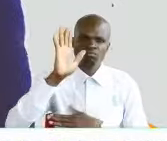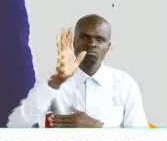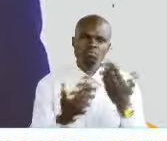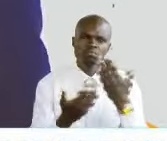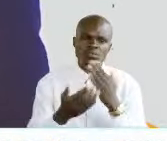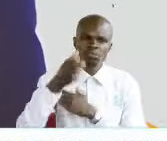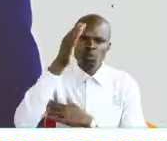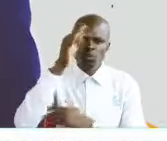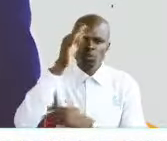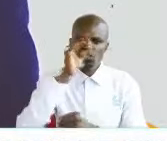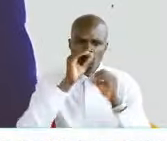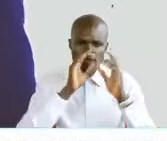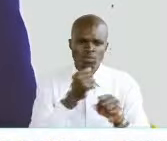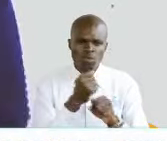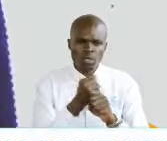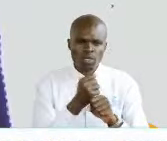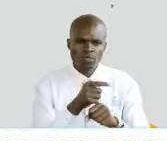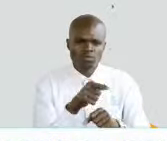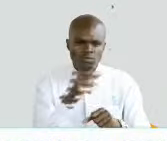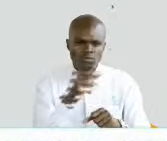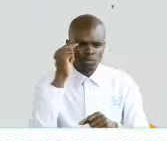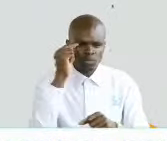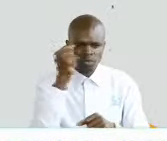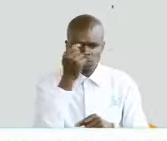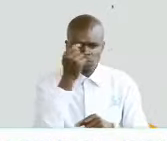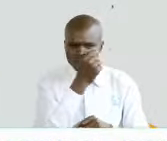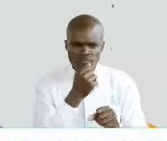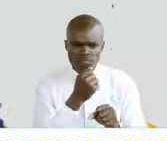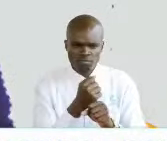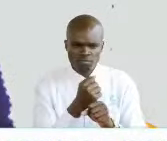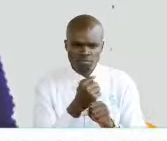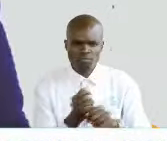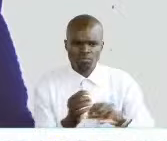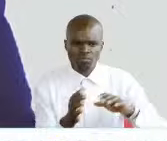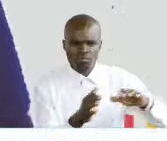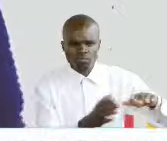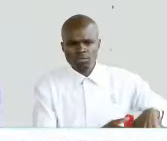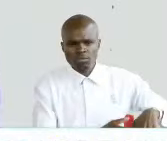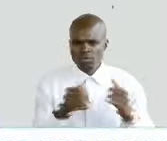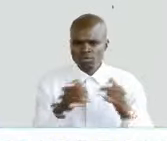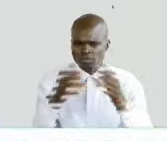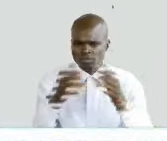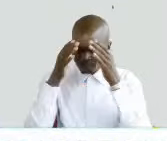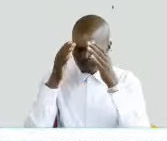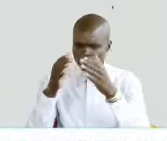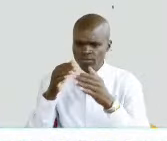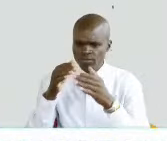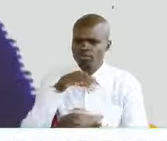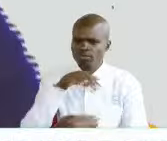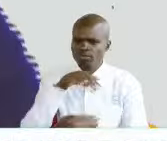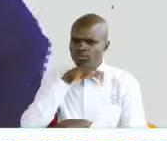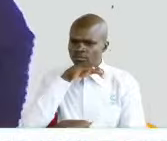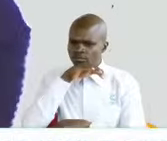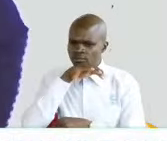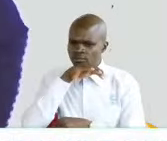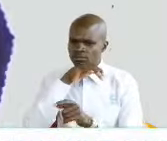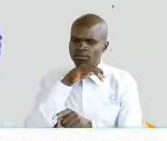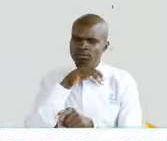the work that you're doing. Finally, Baba. Nimeona kila mtu anamaliza na hiyo.